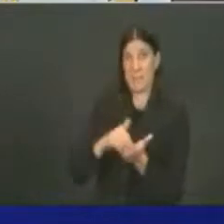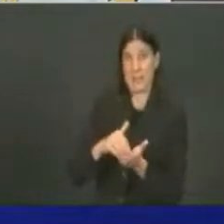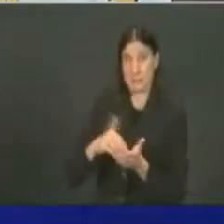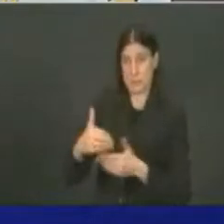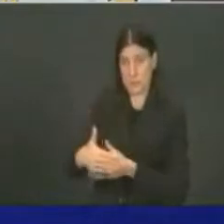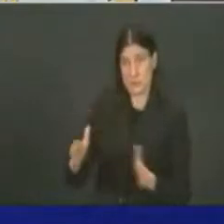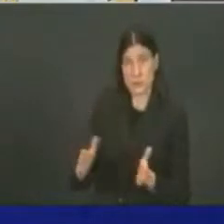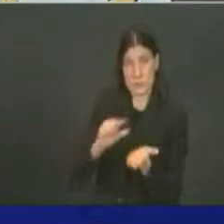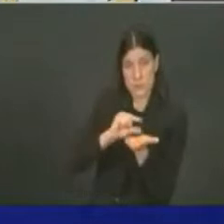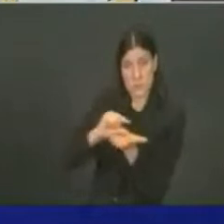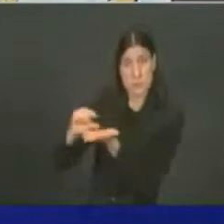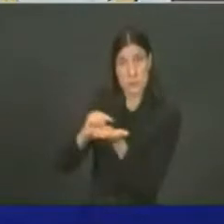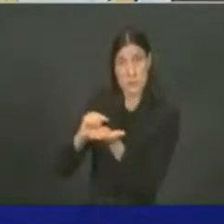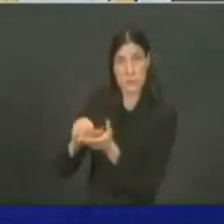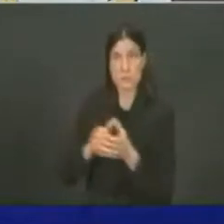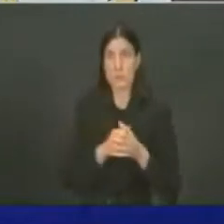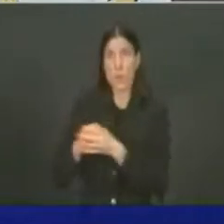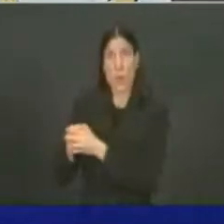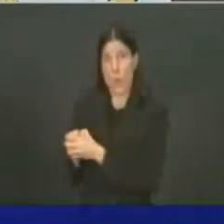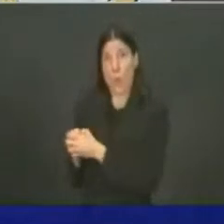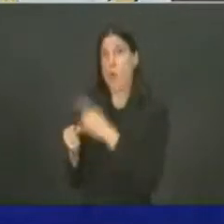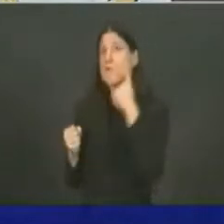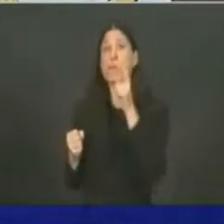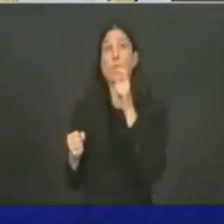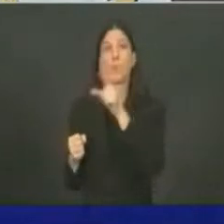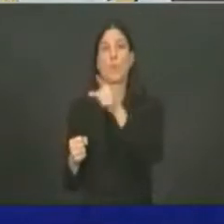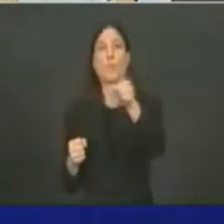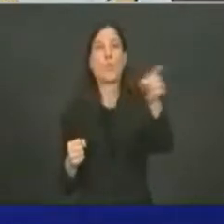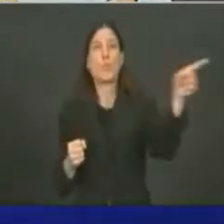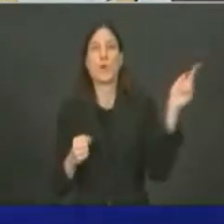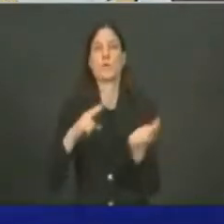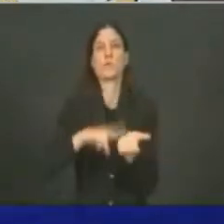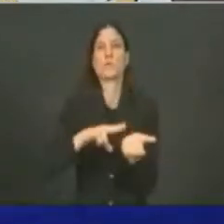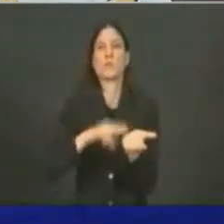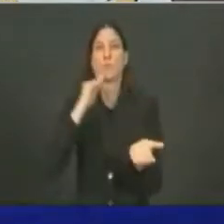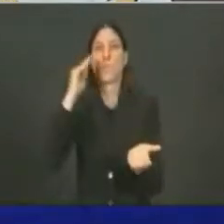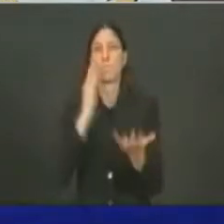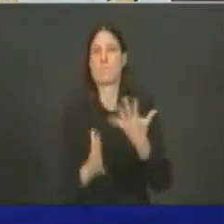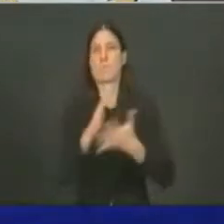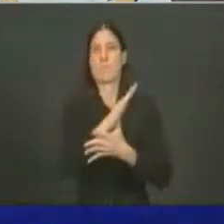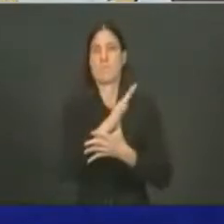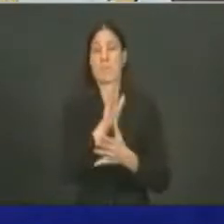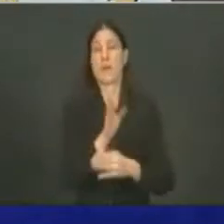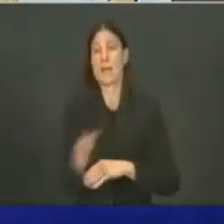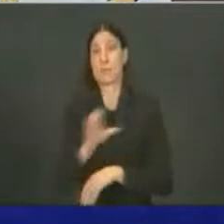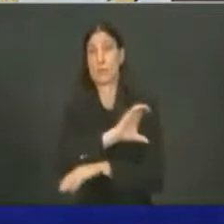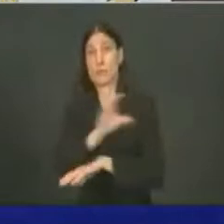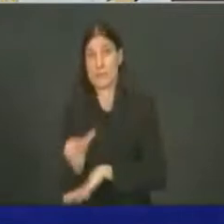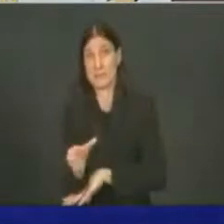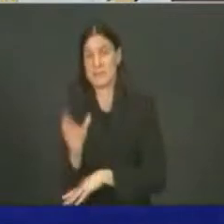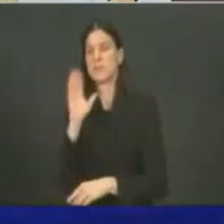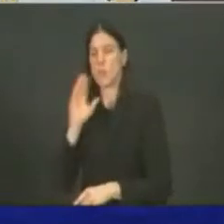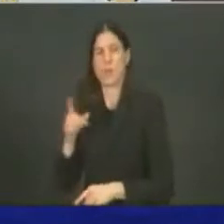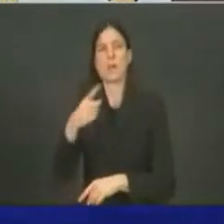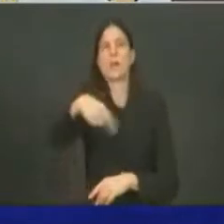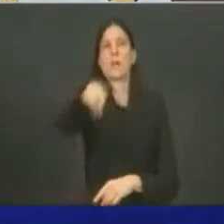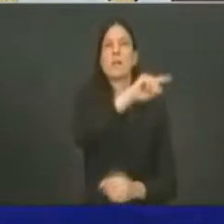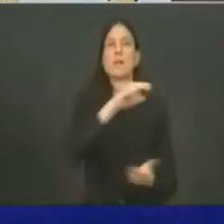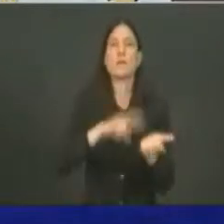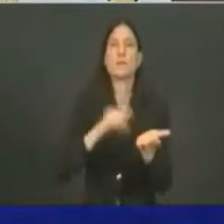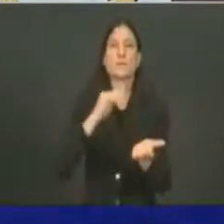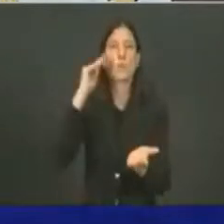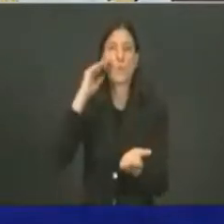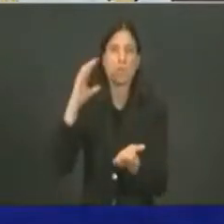through next week, when we're doing a lot of vaccinating in nursing homes, we expect our doses administered numbers to